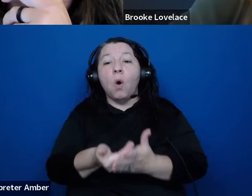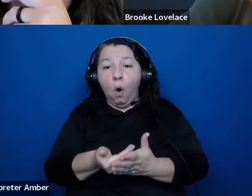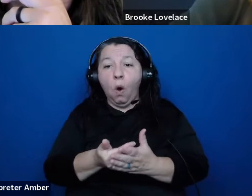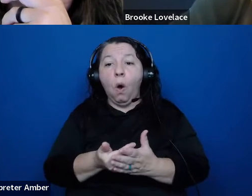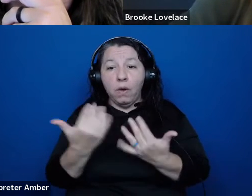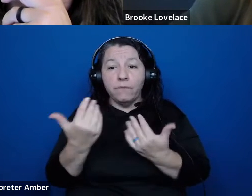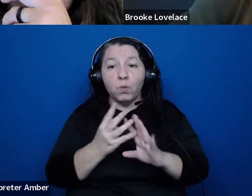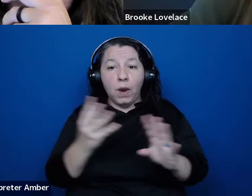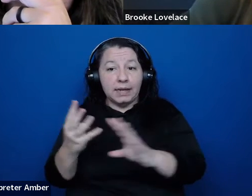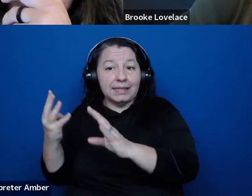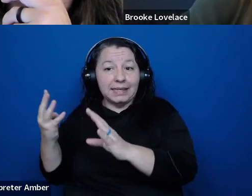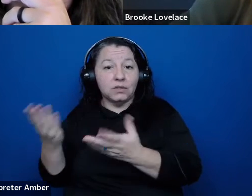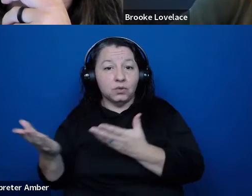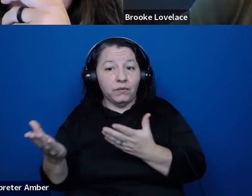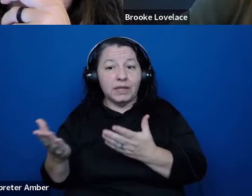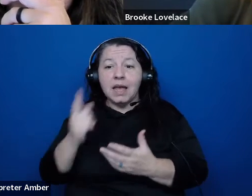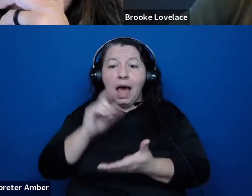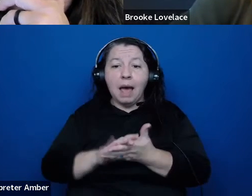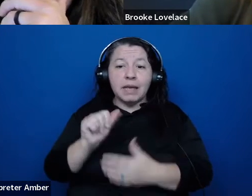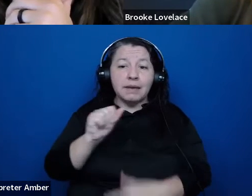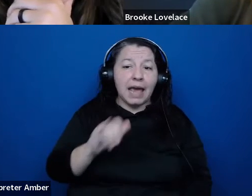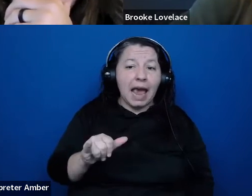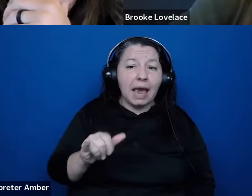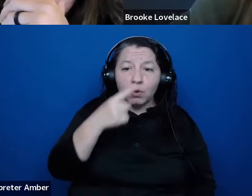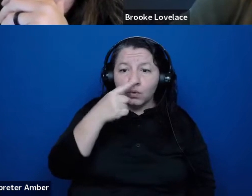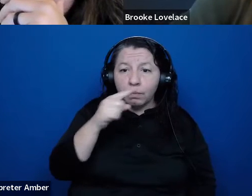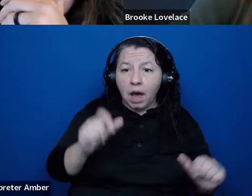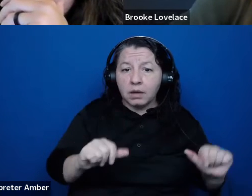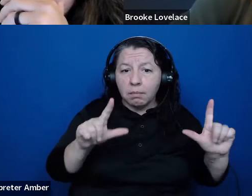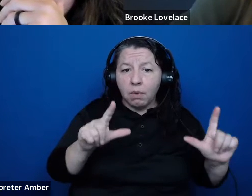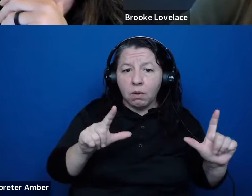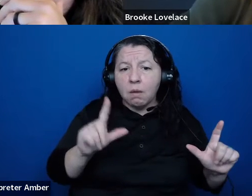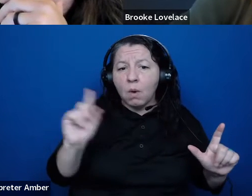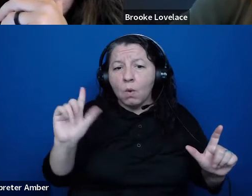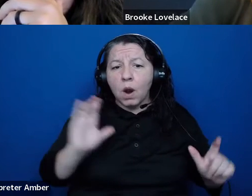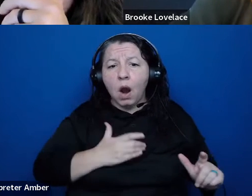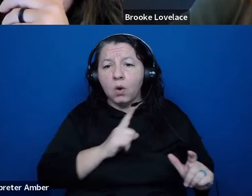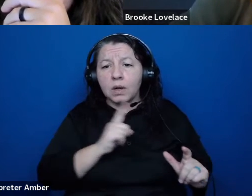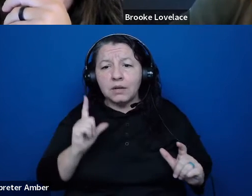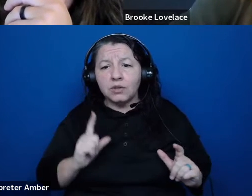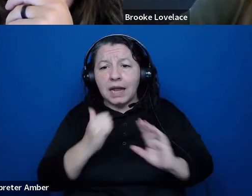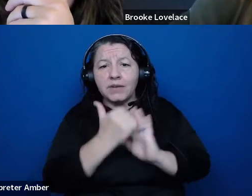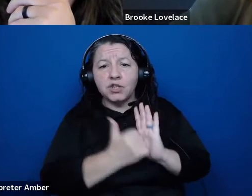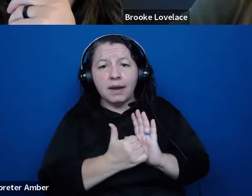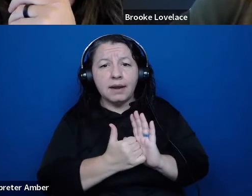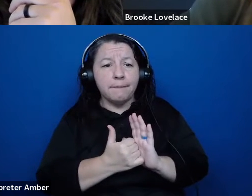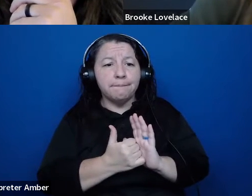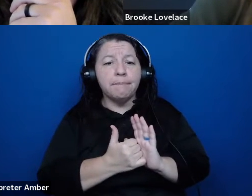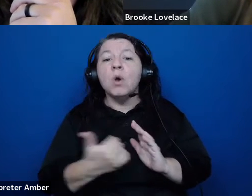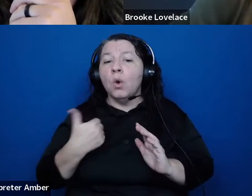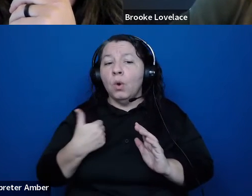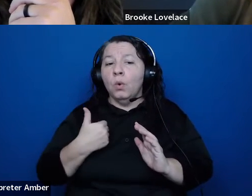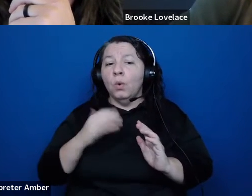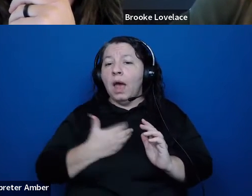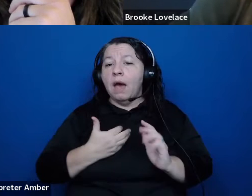services. And I think, Amy, if you want to just pull up where our legislative agenda is. So we have our